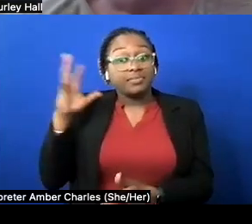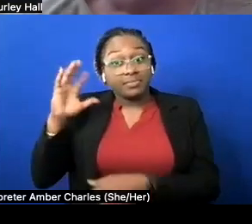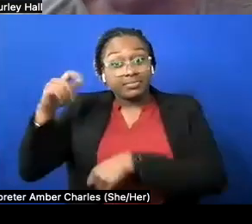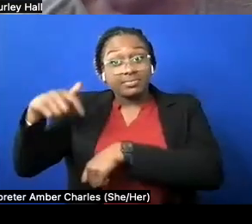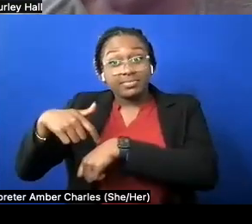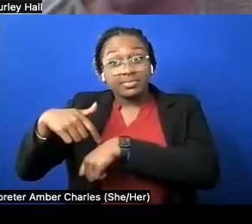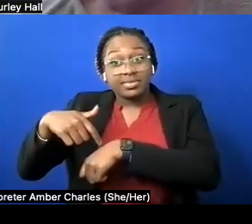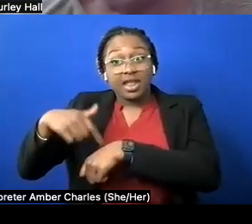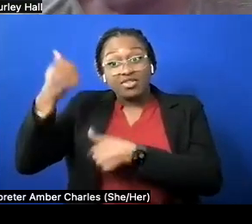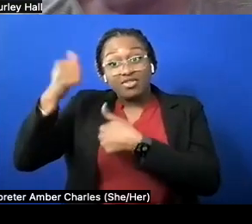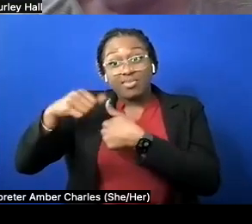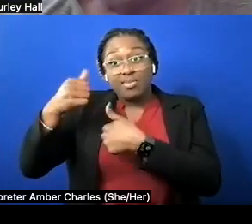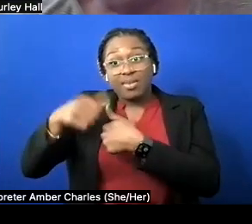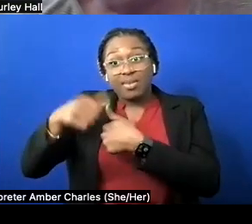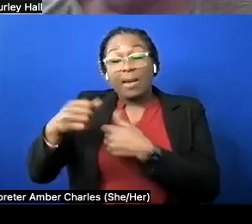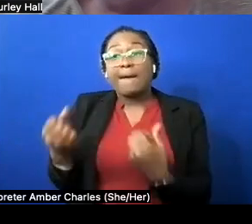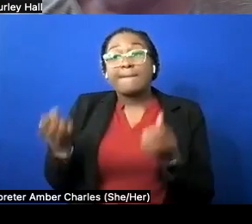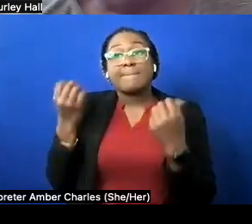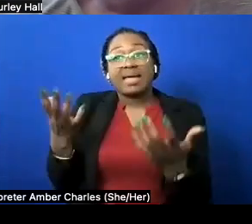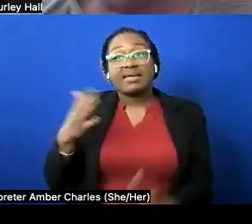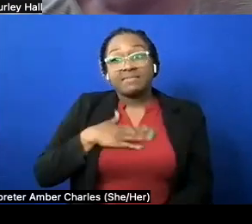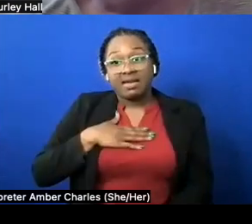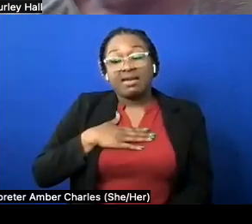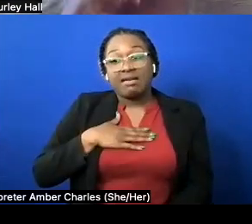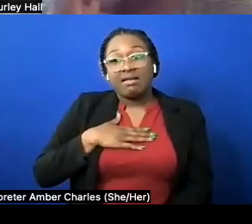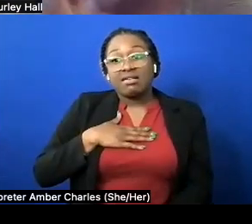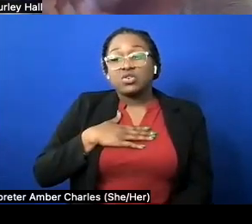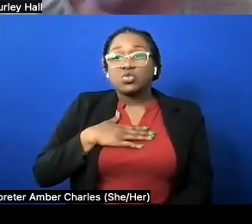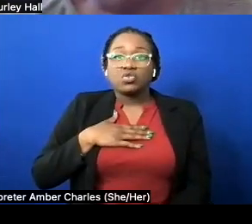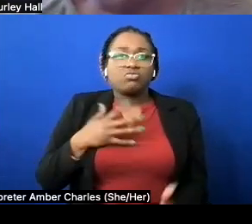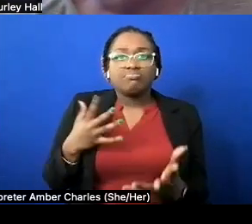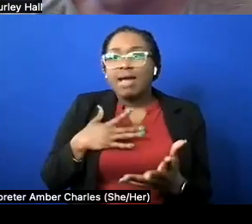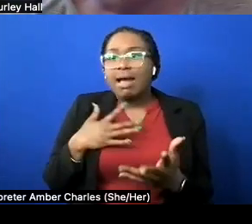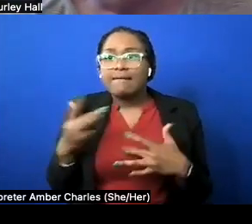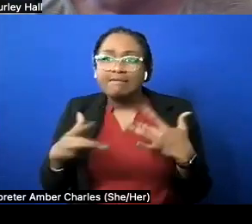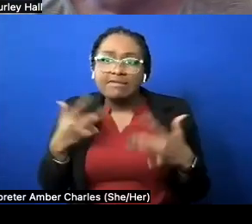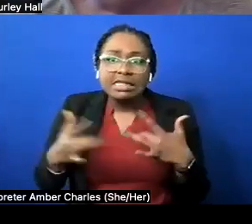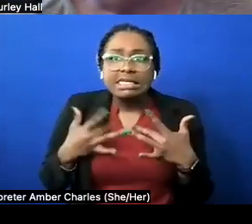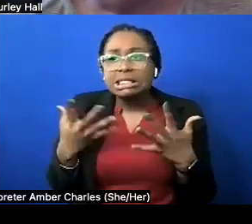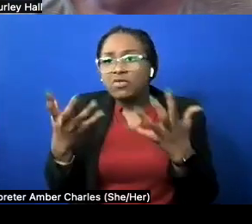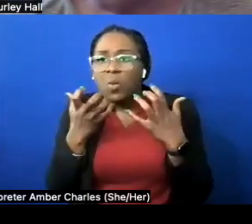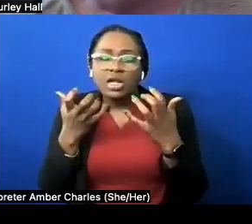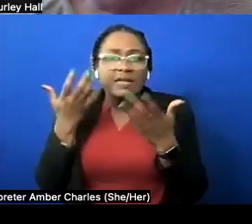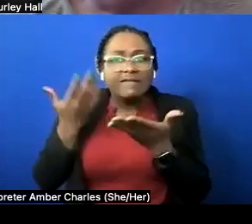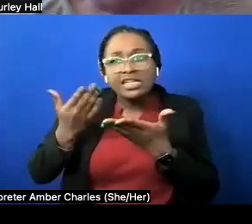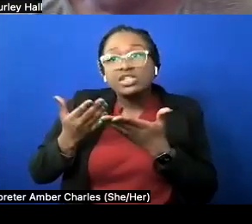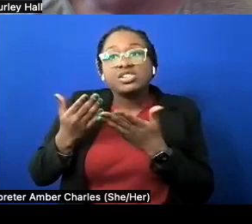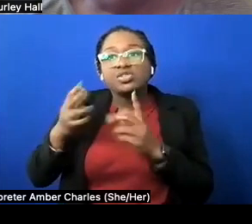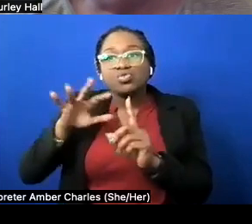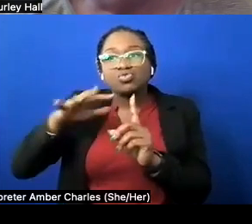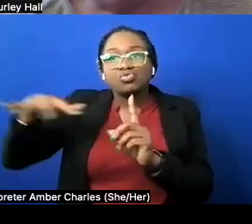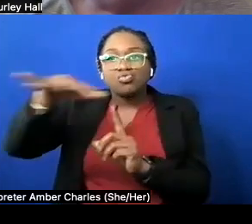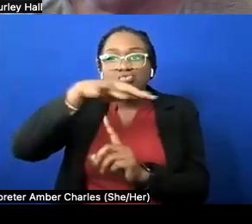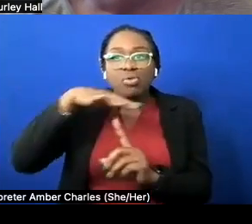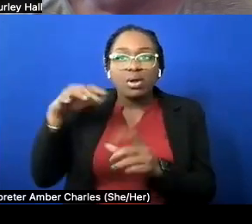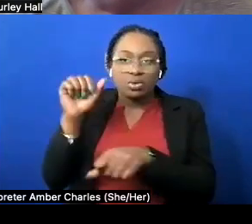I'm recalling that a lot of my yearning for validation was around my work and wanting